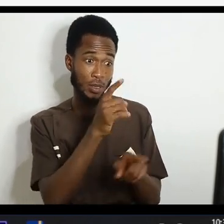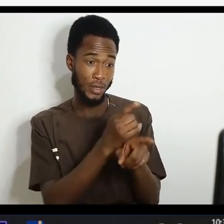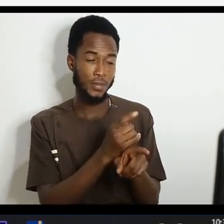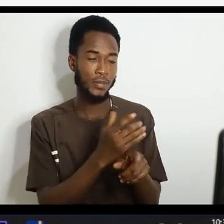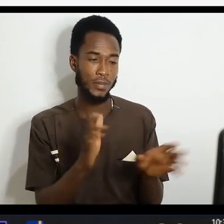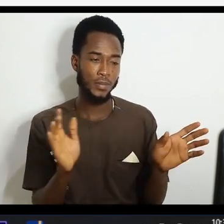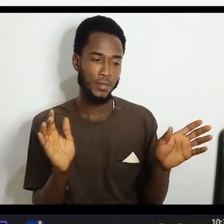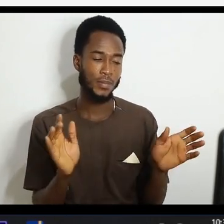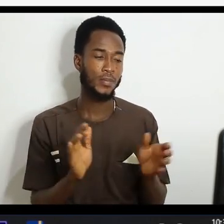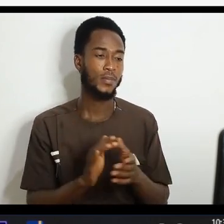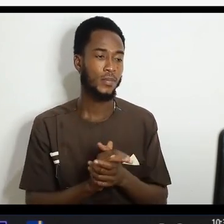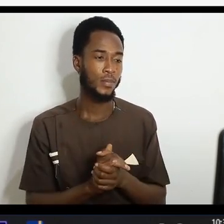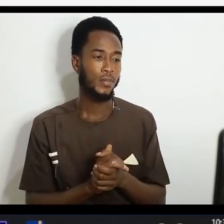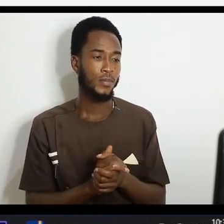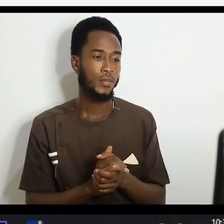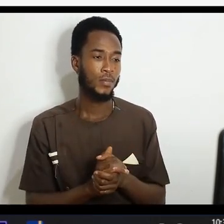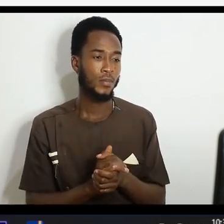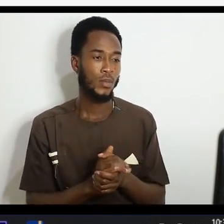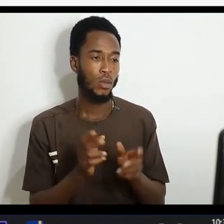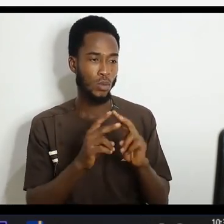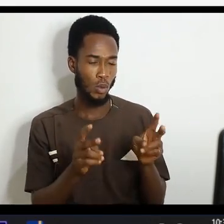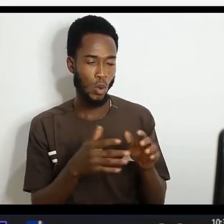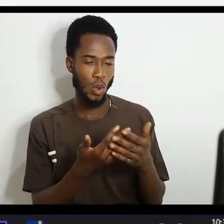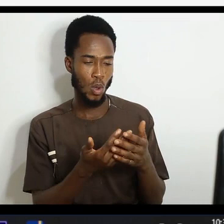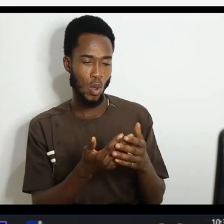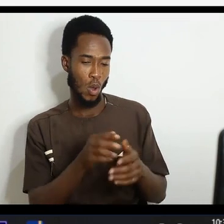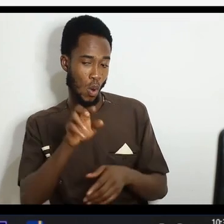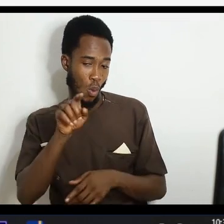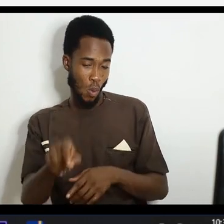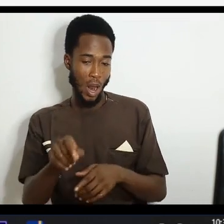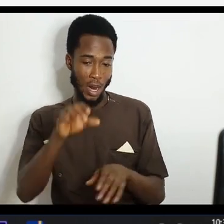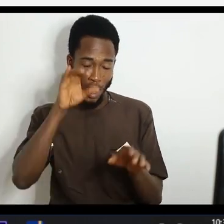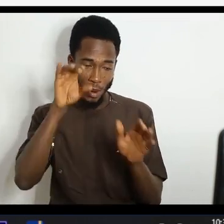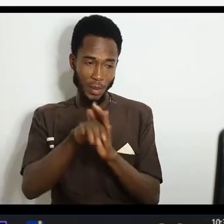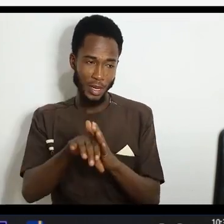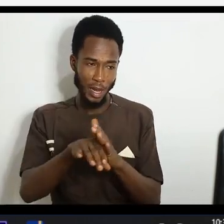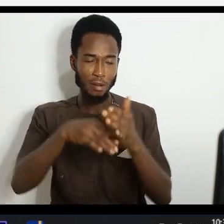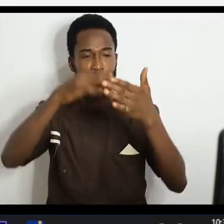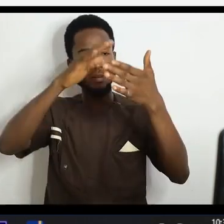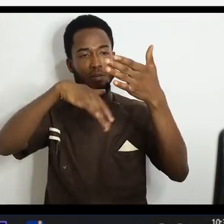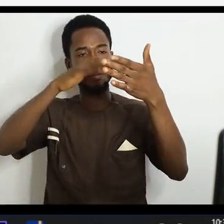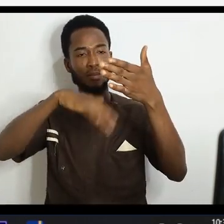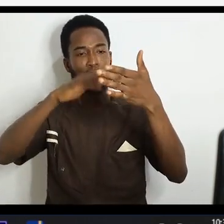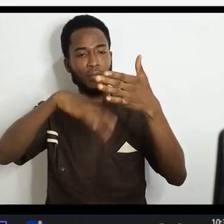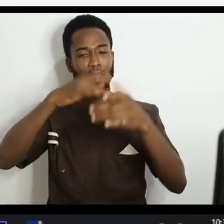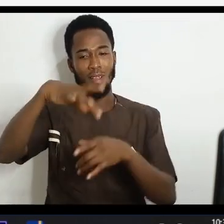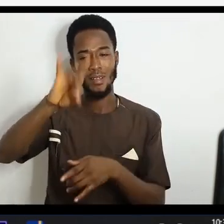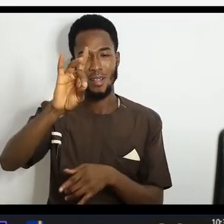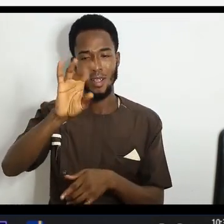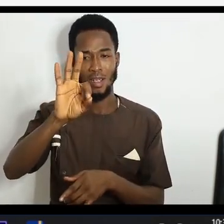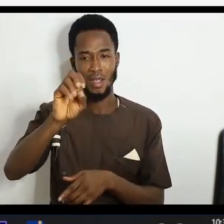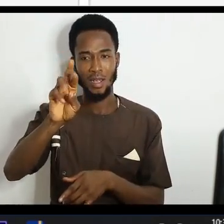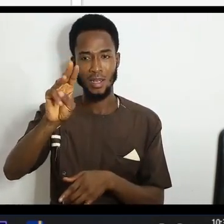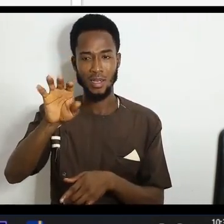done. Okay, so you can right click the picture and you look through to find a format